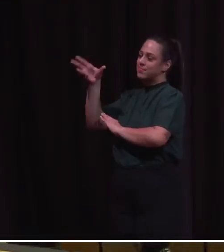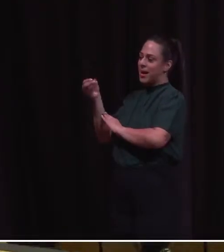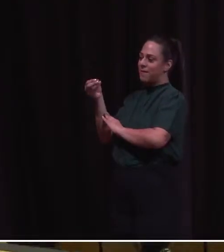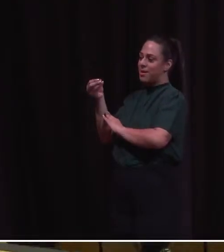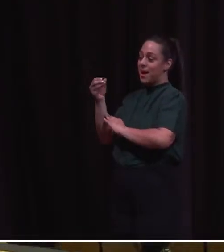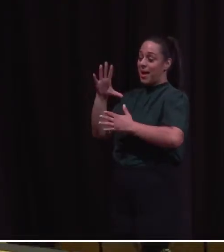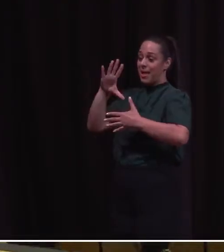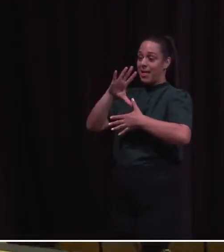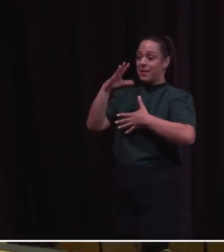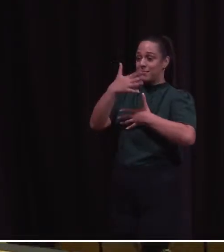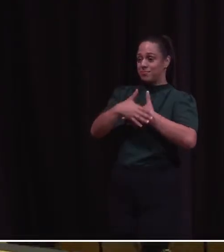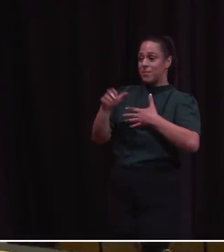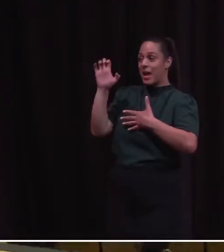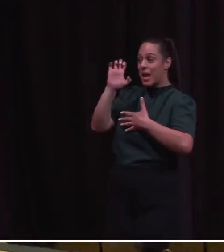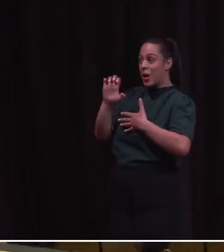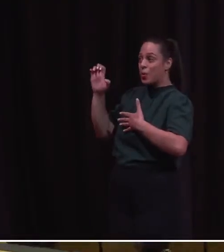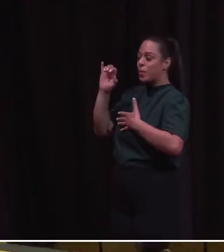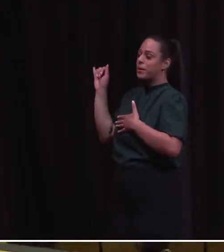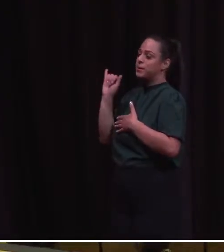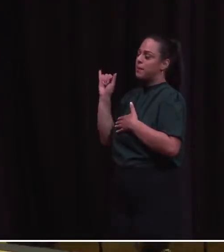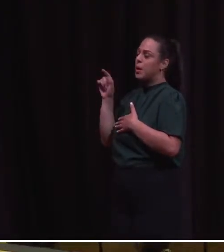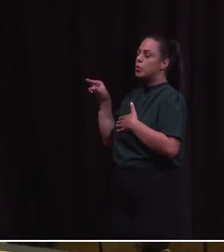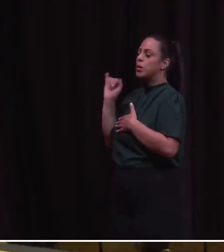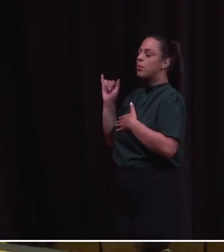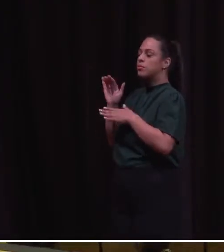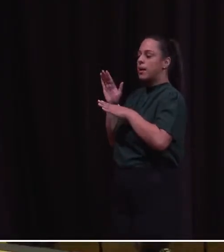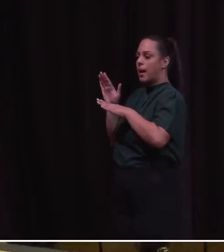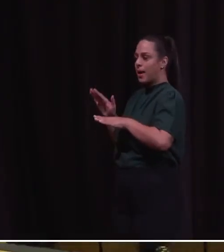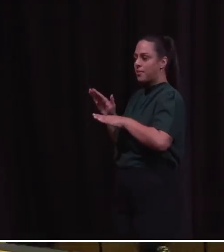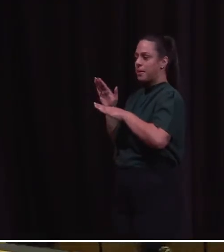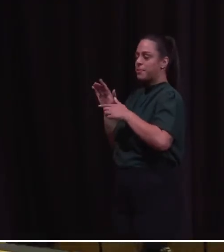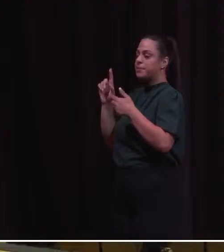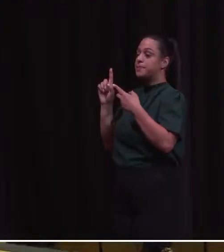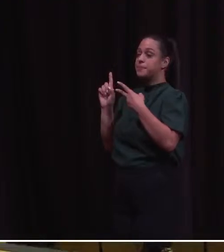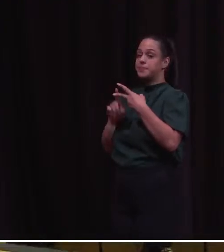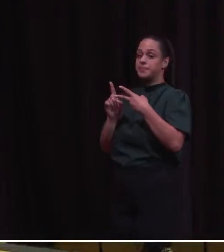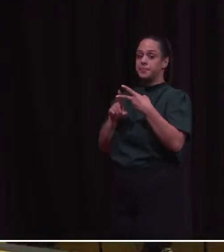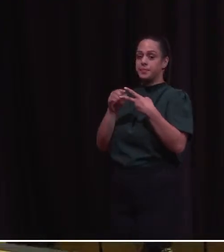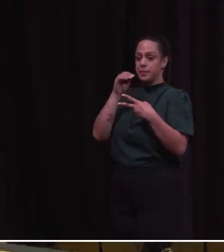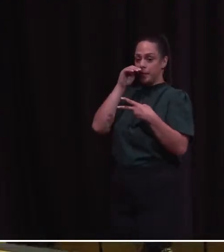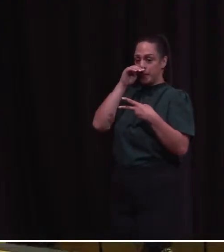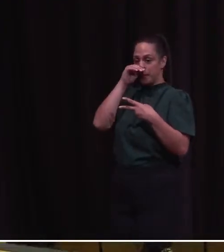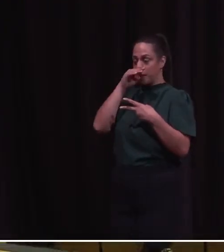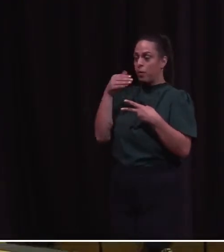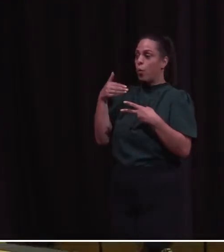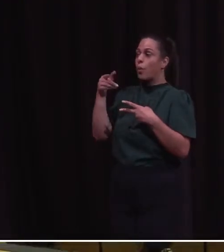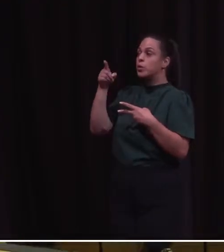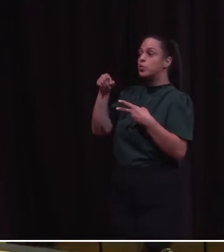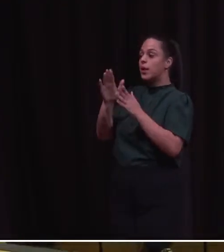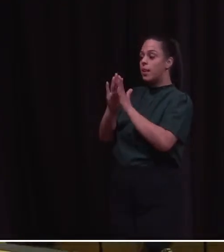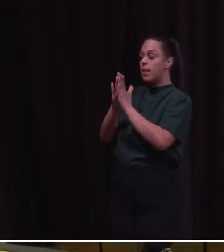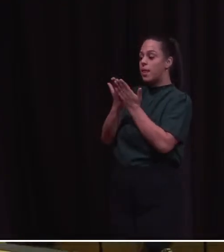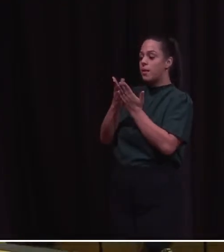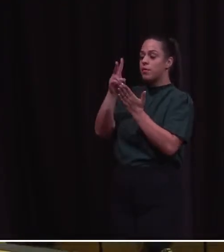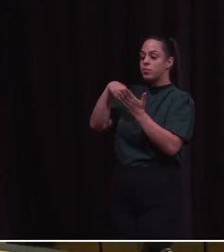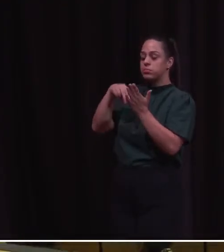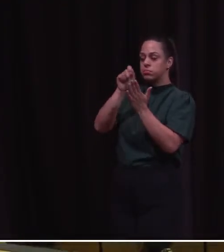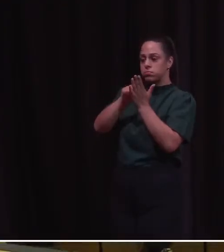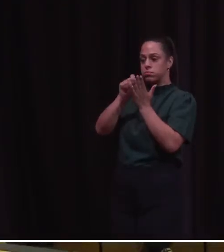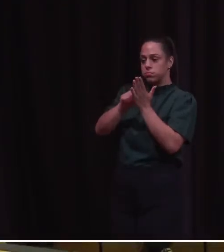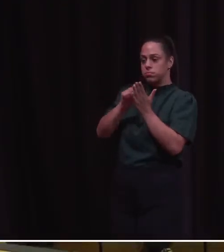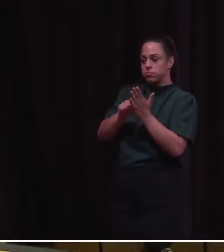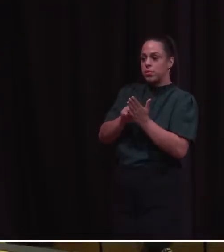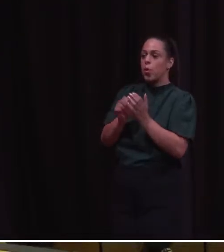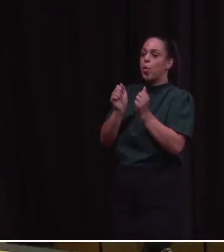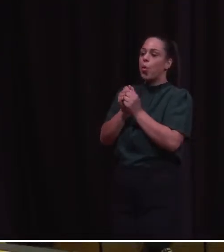second of all, well, and when you were writing the book, doing some of the research for some topics and